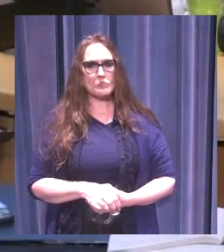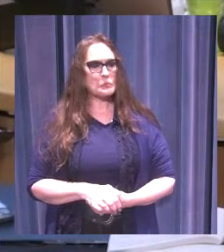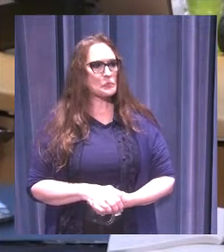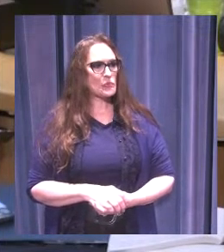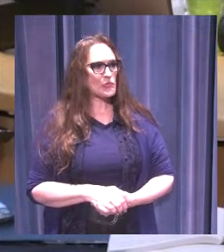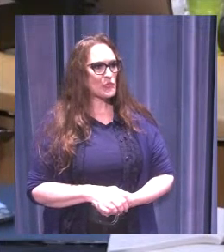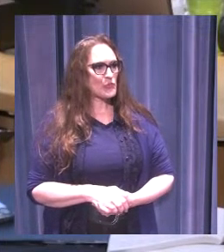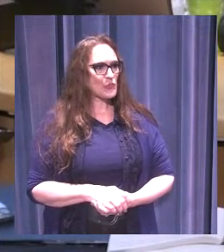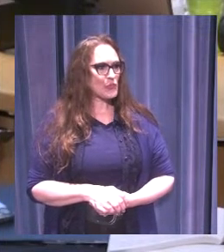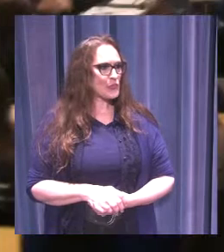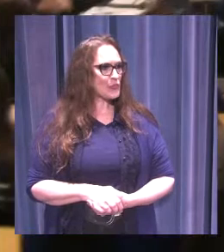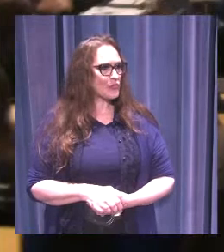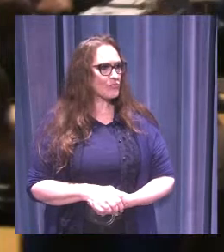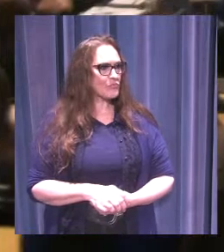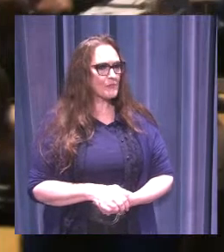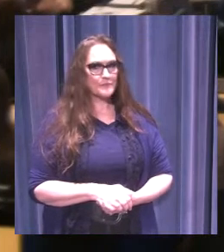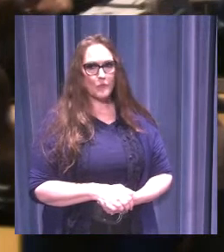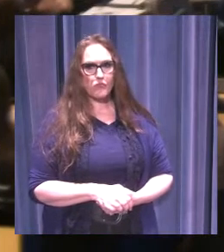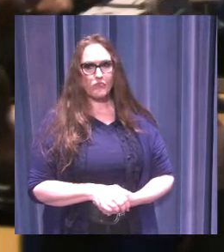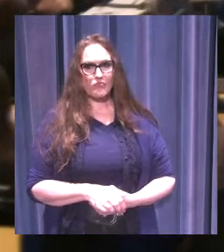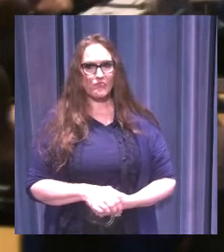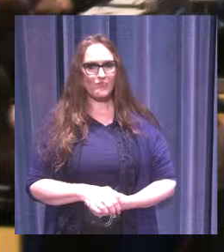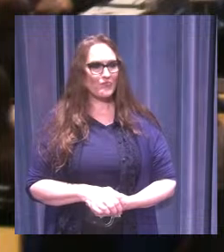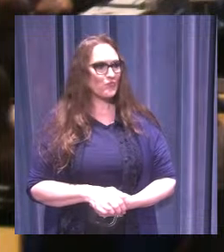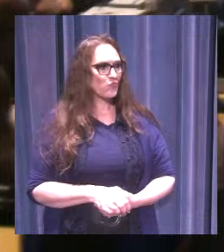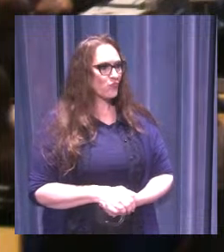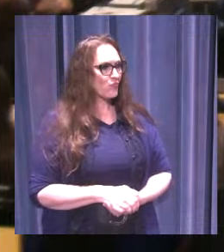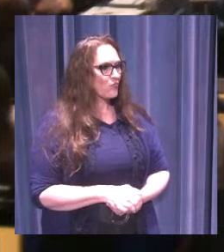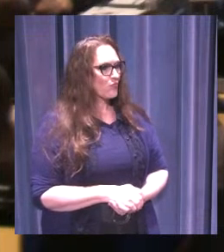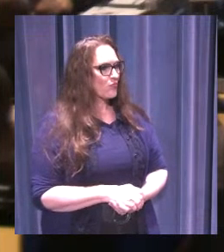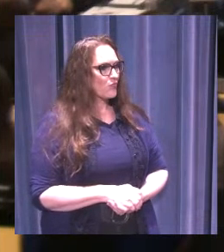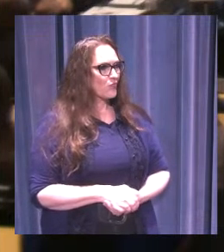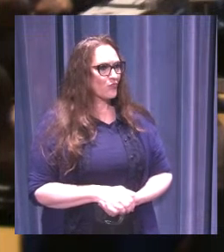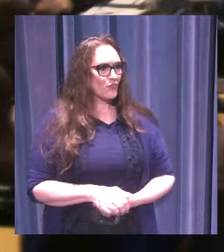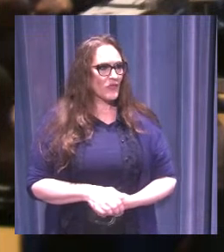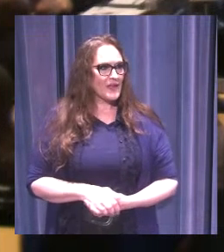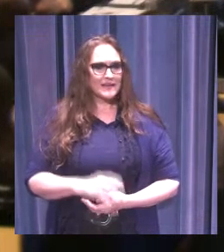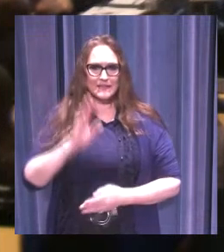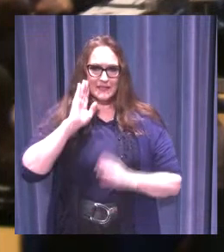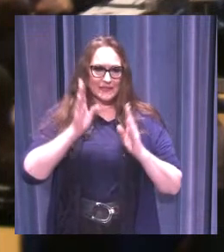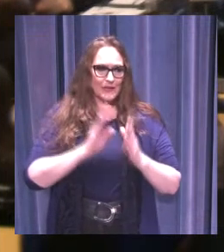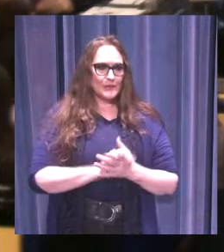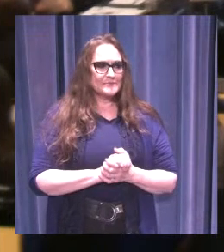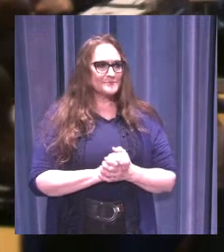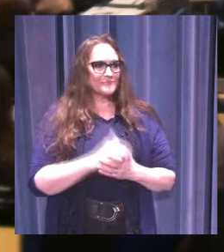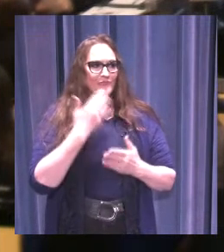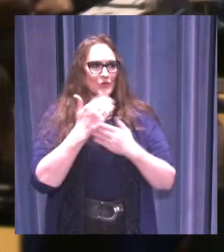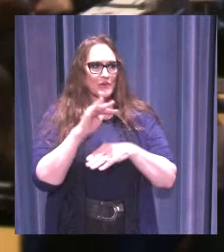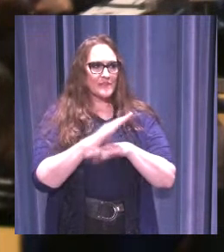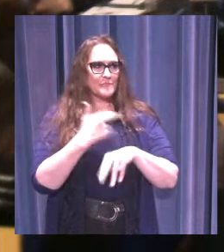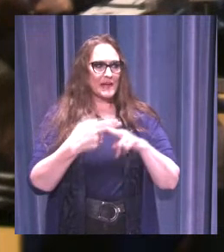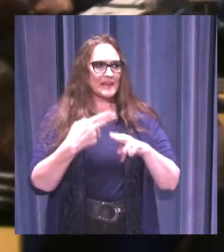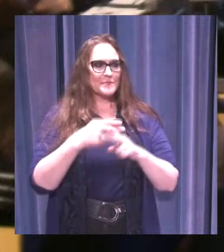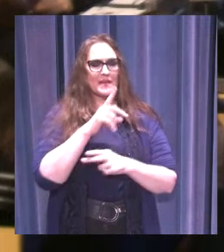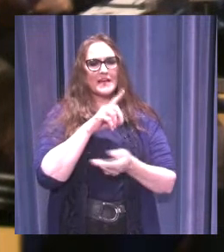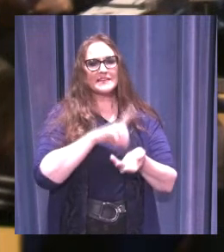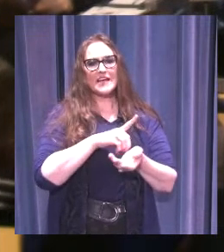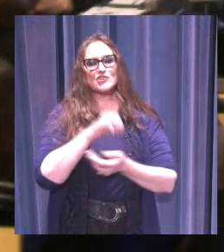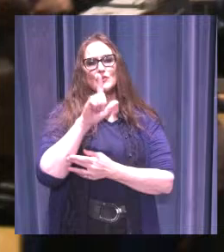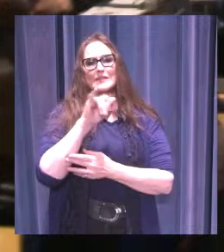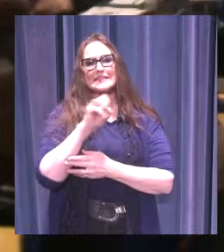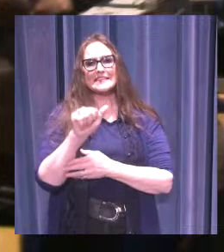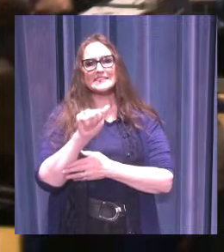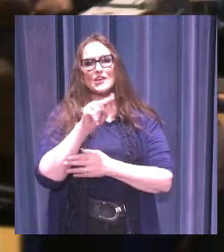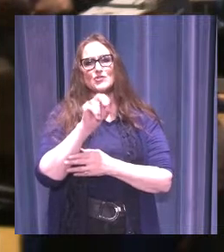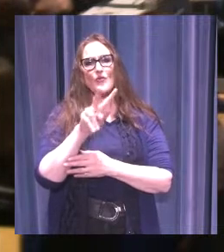Hello. Good evening. My name is Dr. Lisa Novak. I have